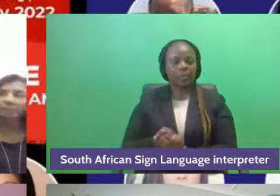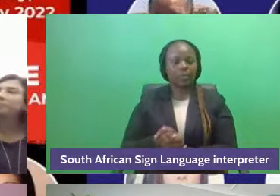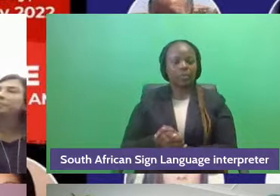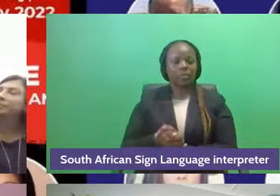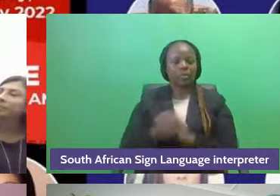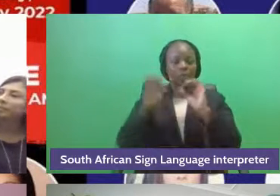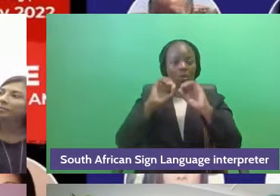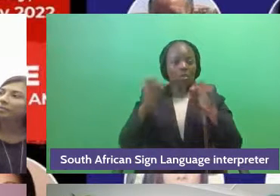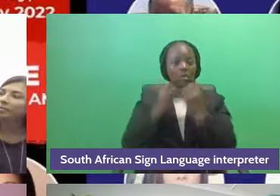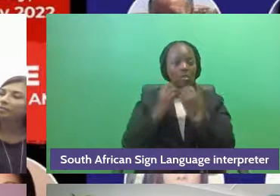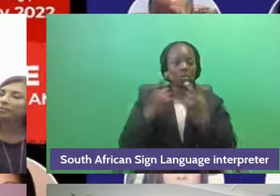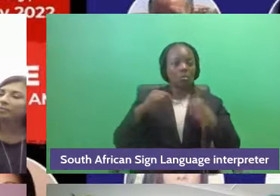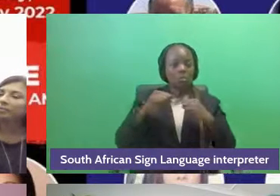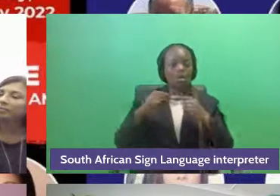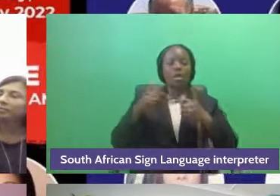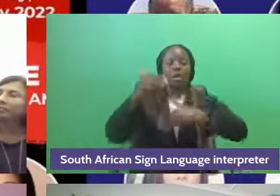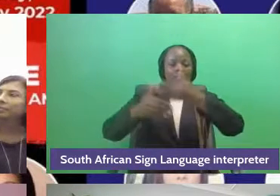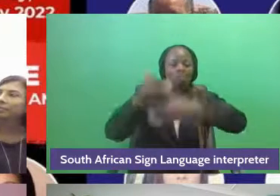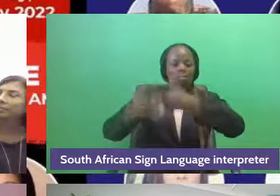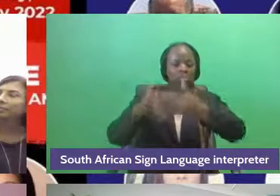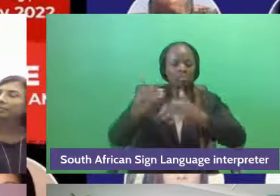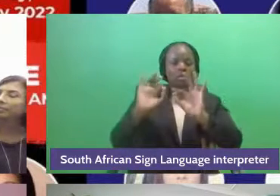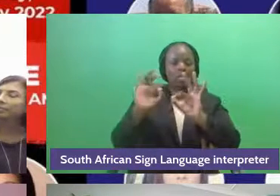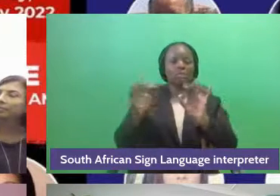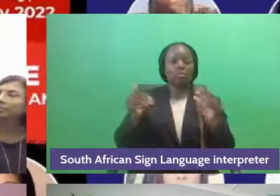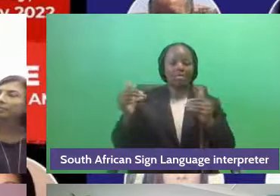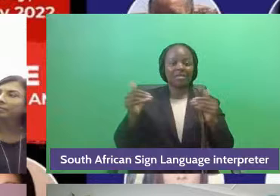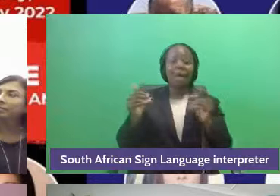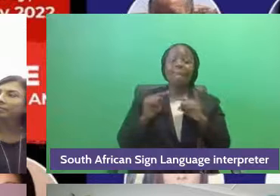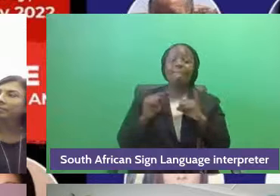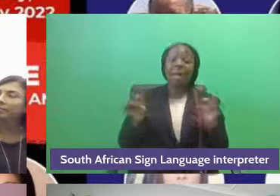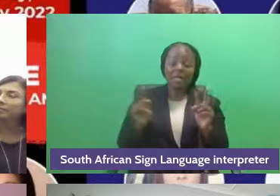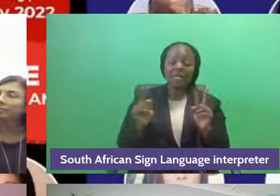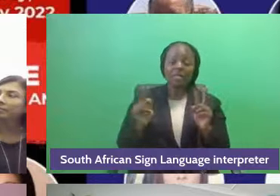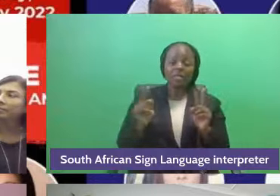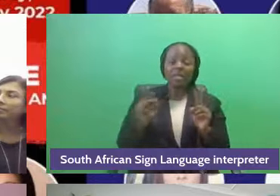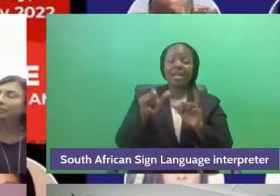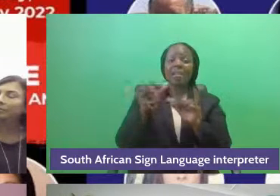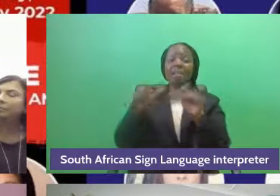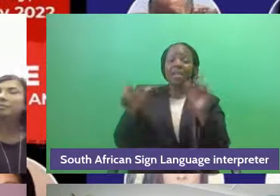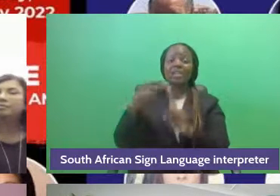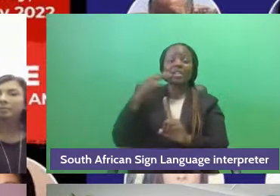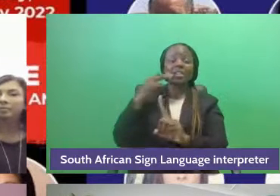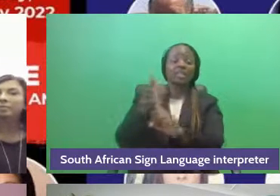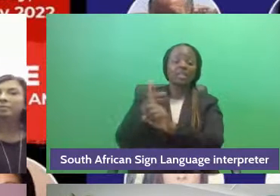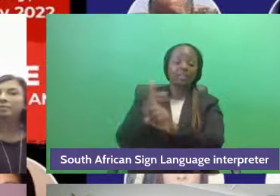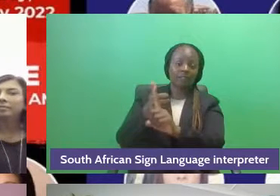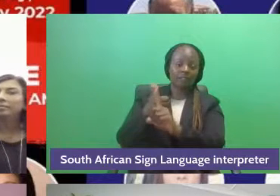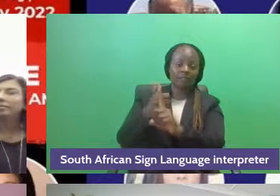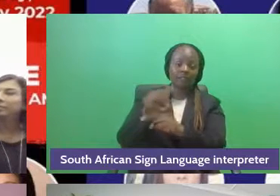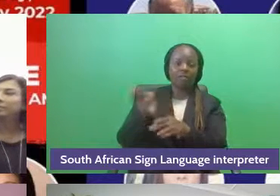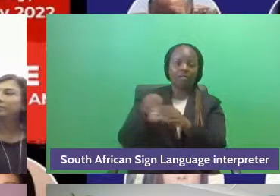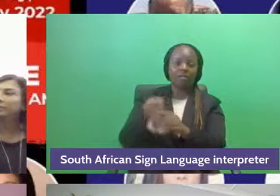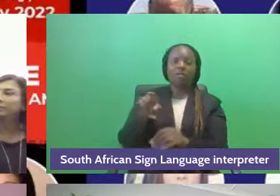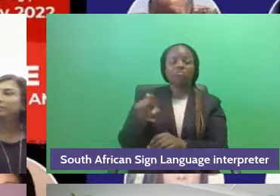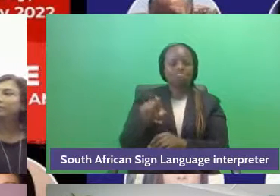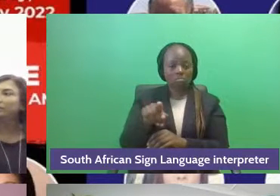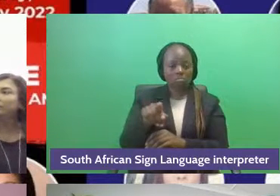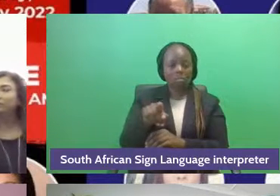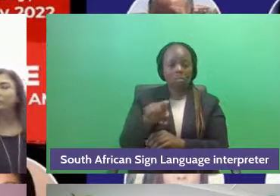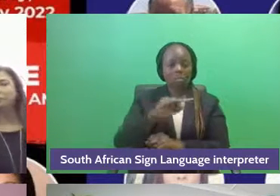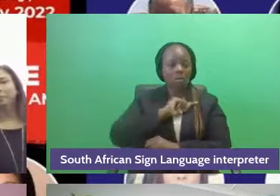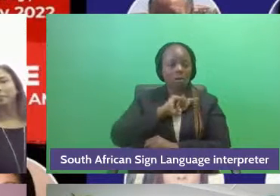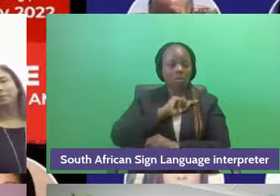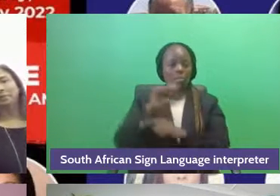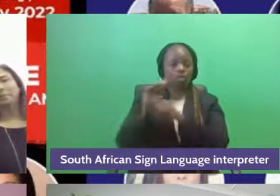will facilitate processes, but we encourage deaf people to become involved. And hence, as well, is the training